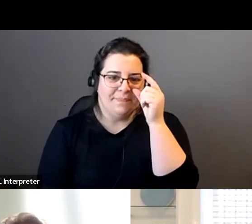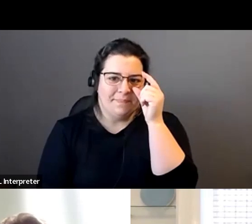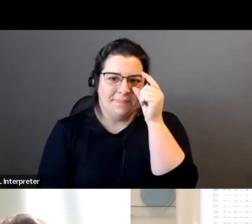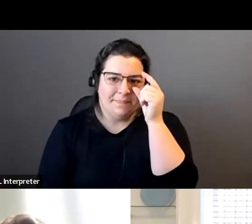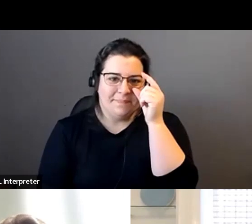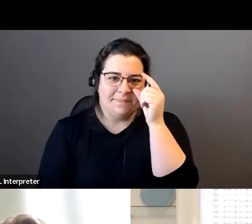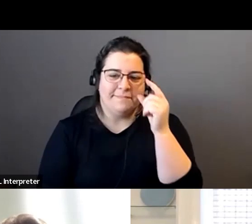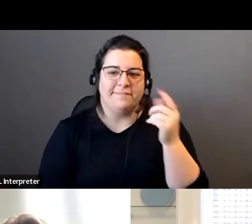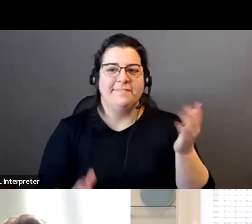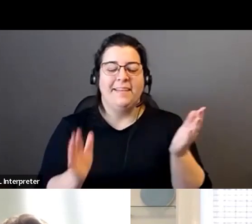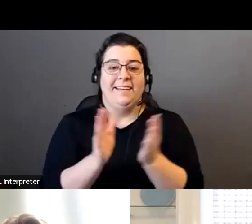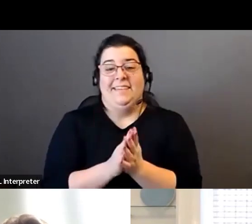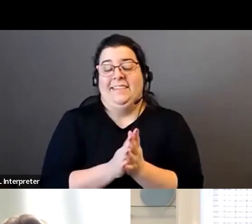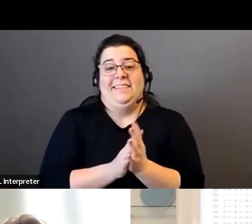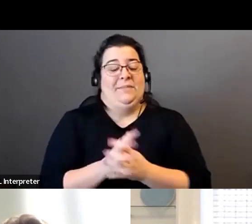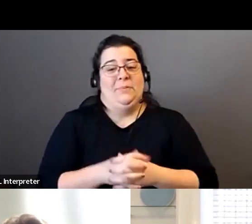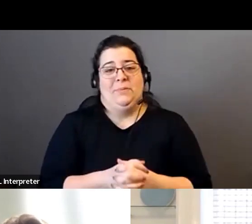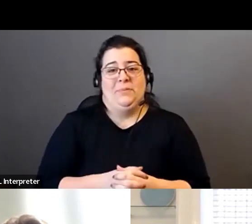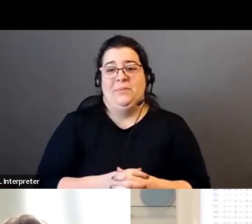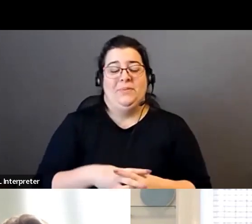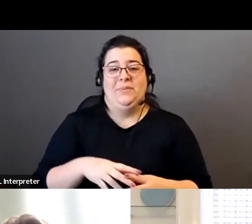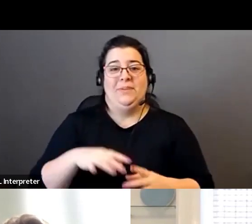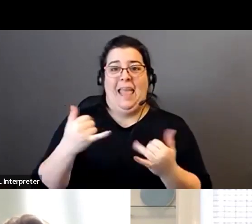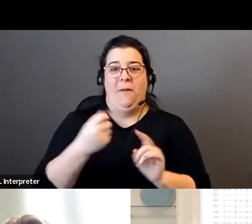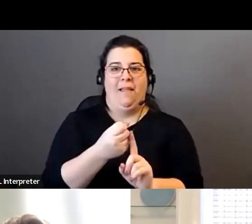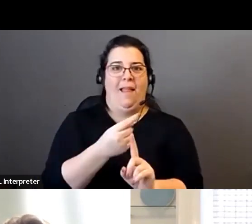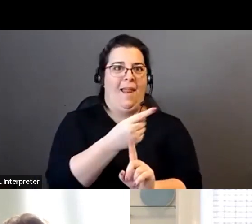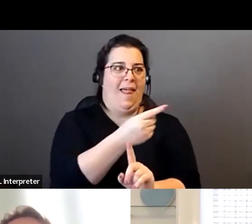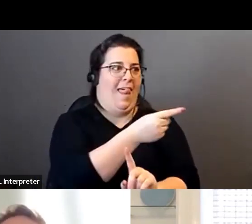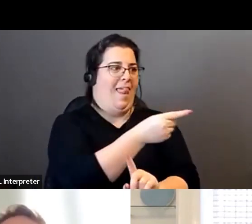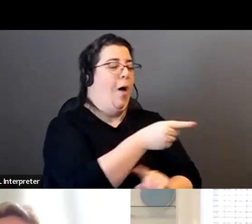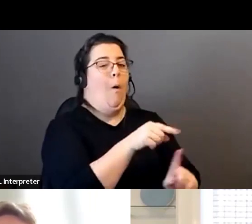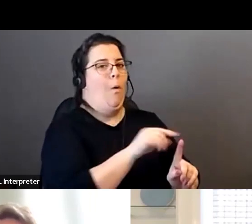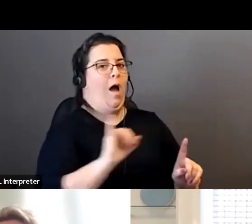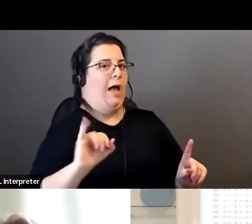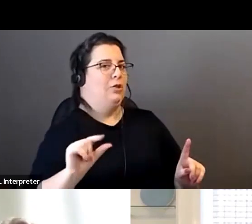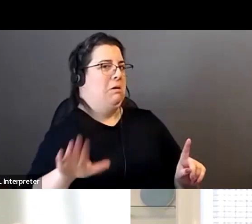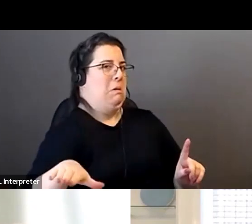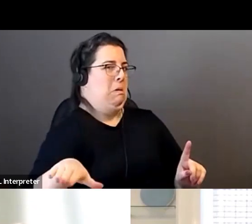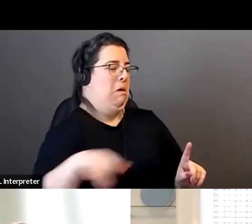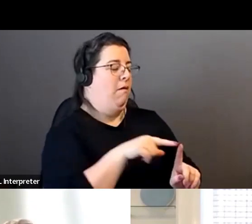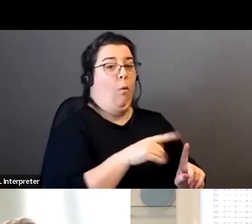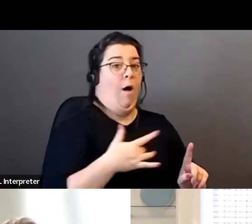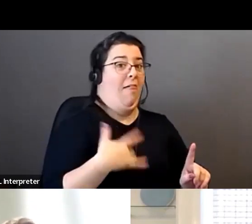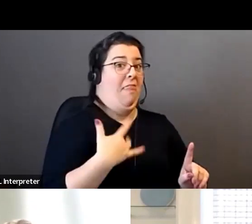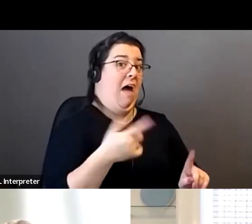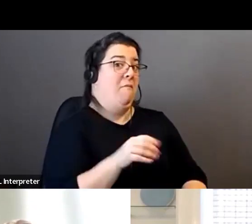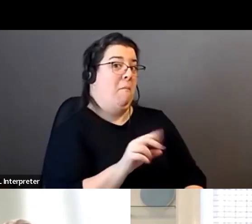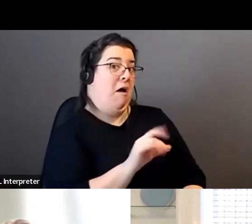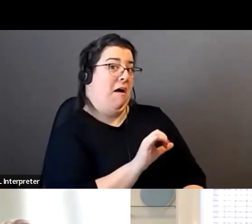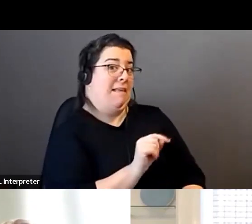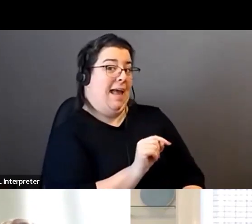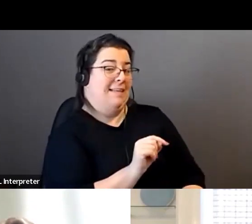which leads to a whole other conversation about doing live podcasts. That's another IG one. That's another IG presentation. I'm creating more content